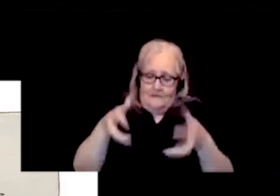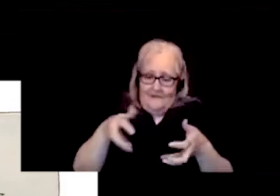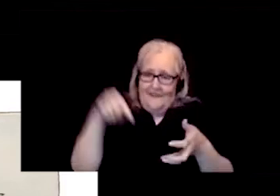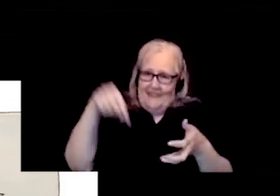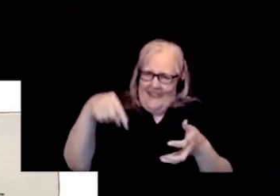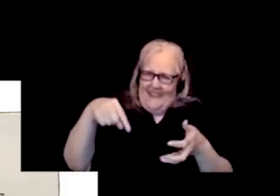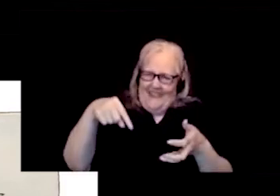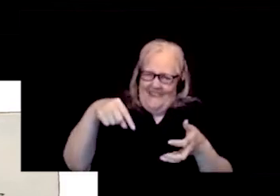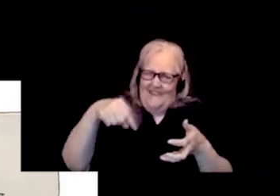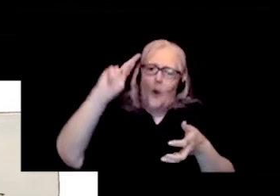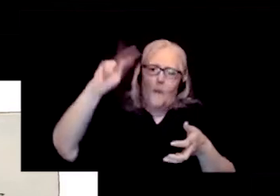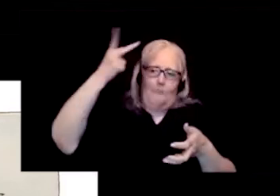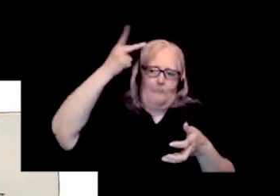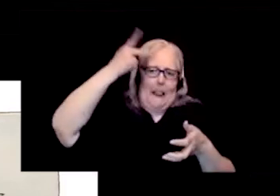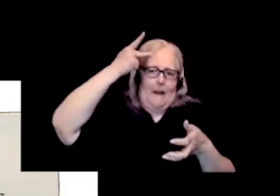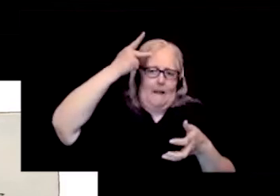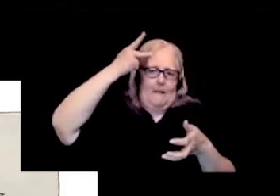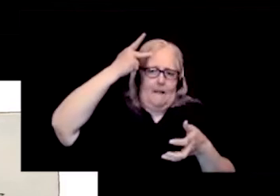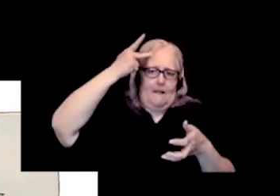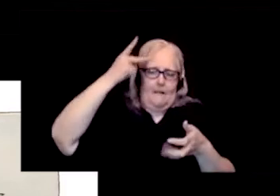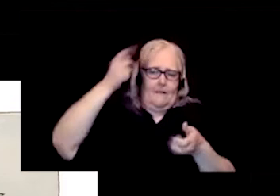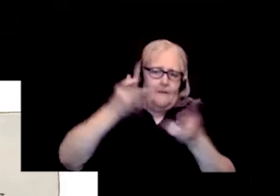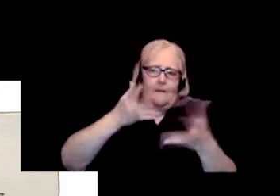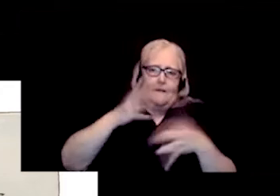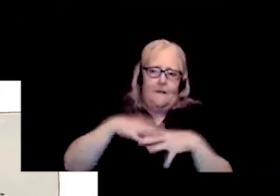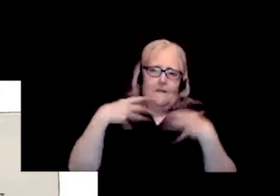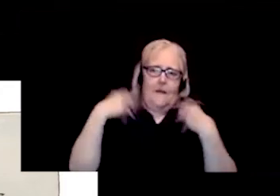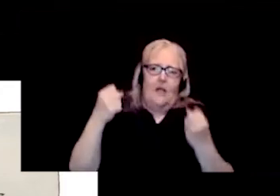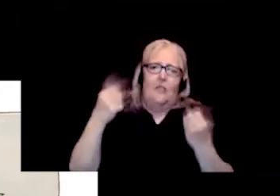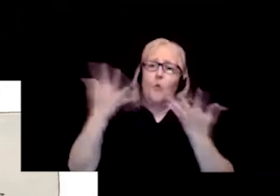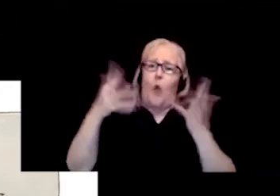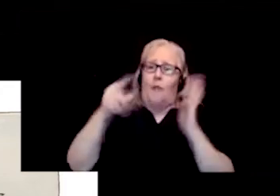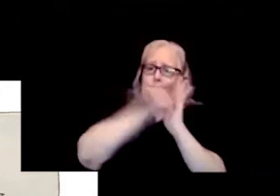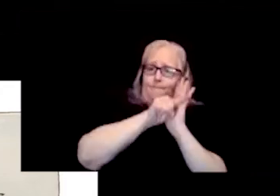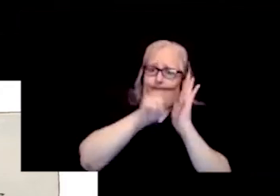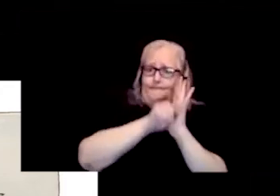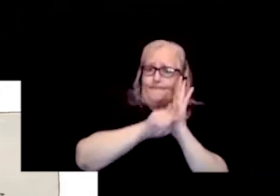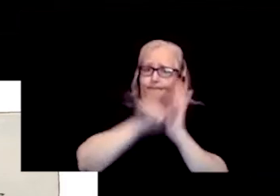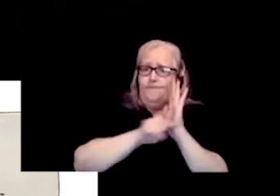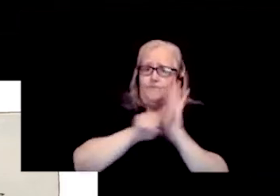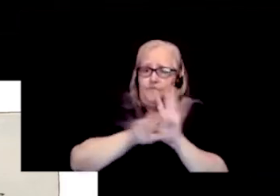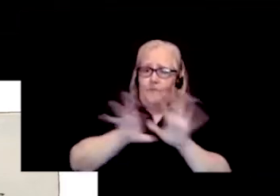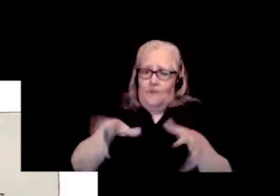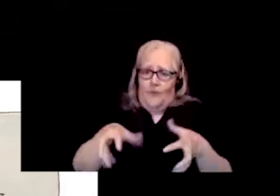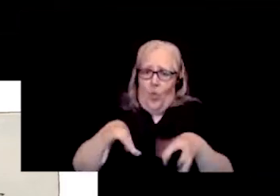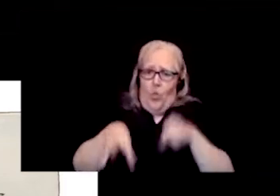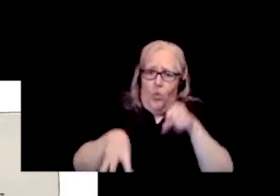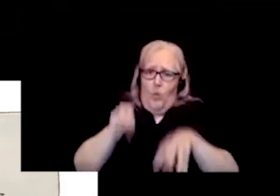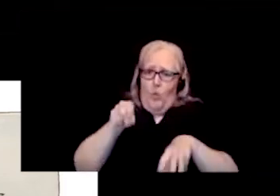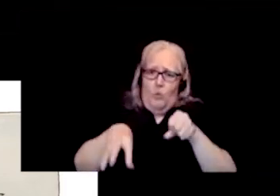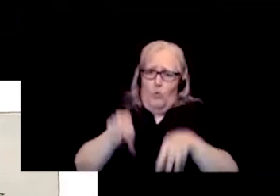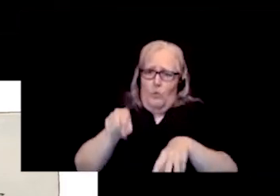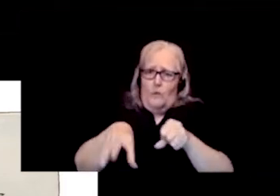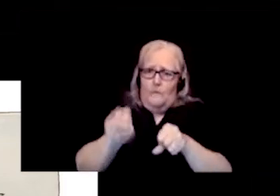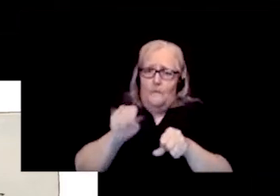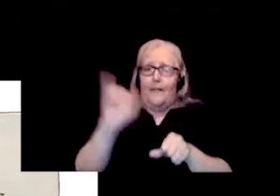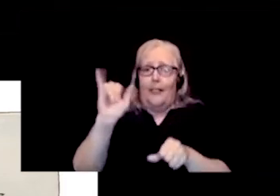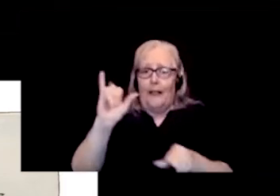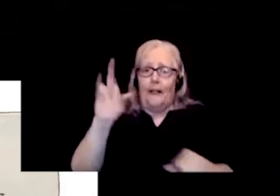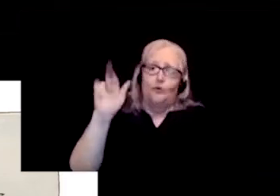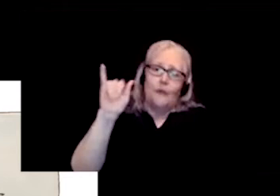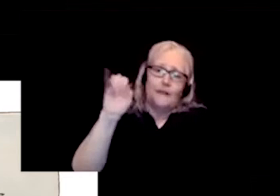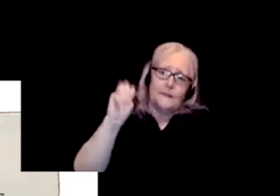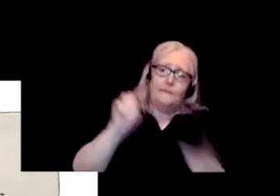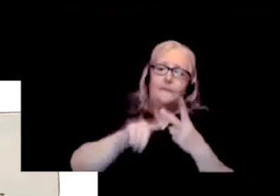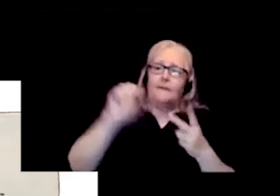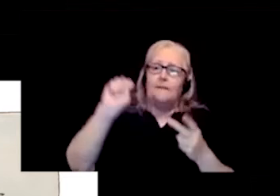health. And the detrimental factors that the tree's roots were absorbing include racism, sexism,